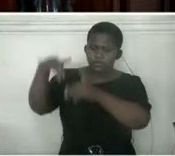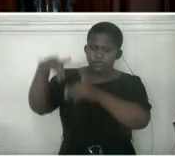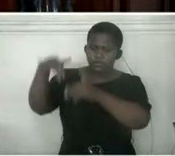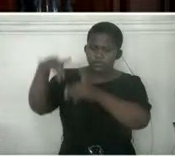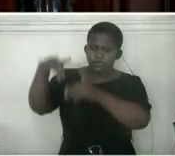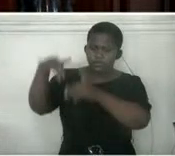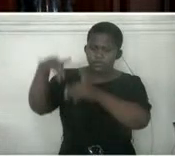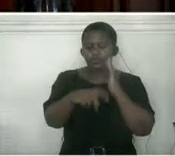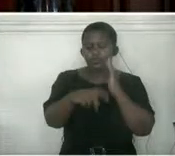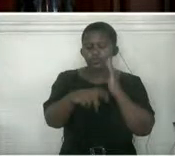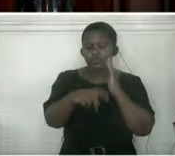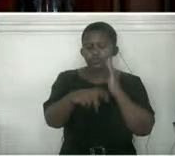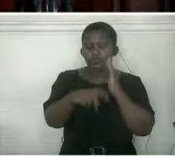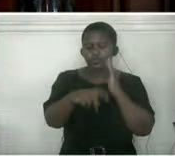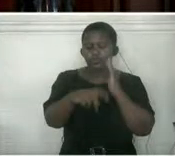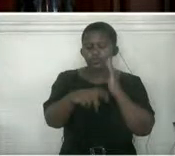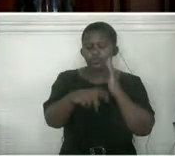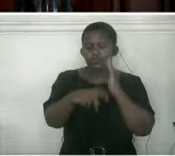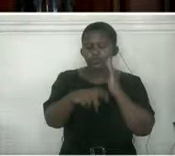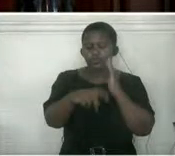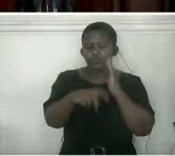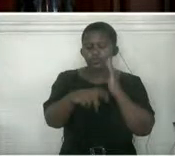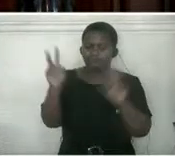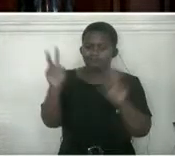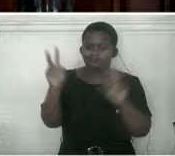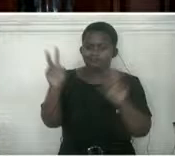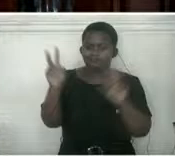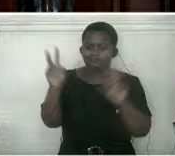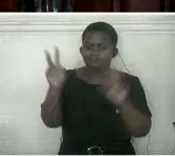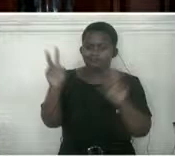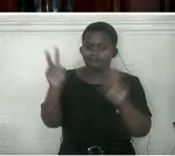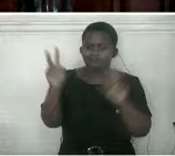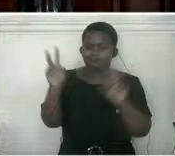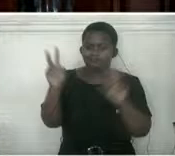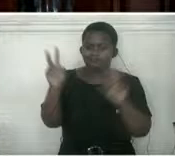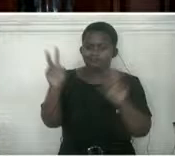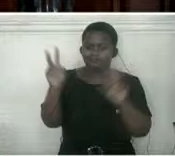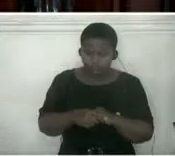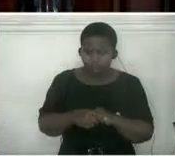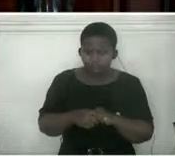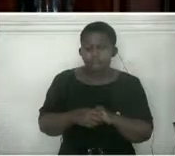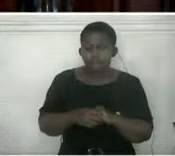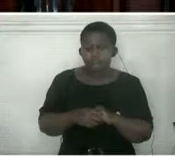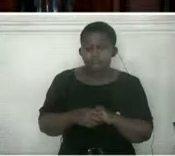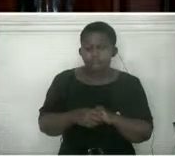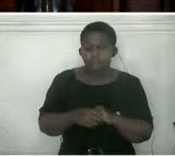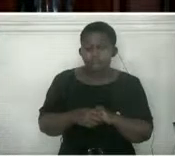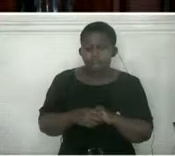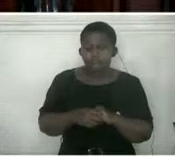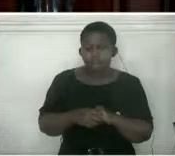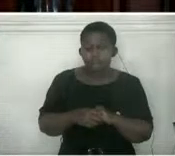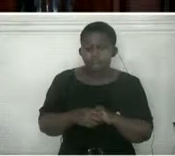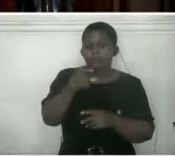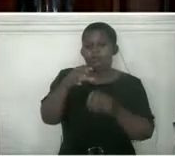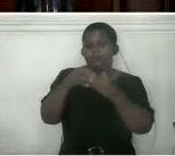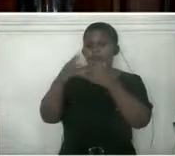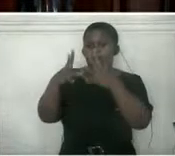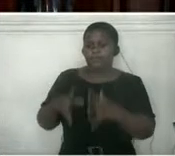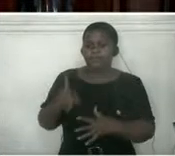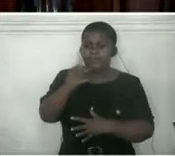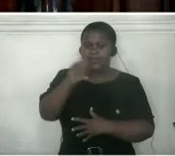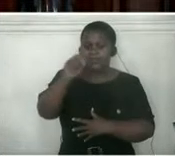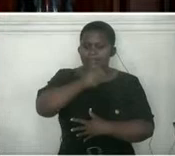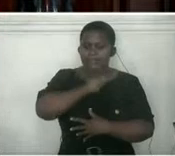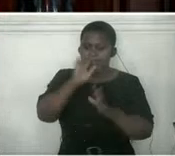Standing Rules provides as follows, I quote, "At least 1/3 of all the members of the legislature